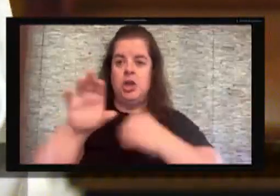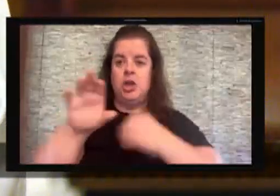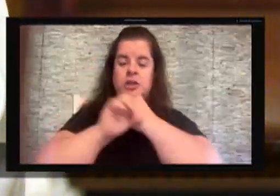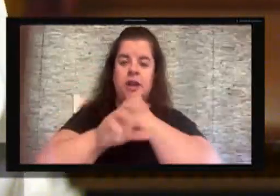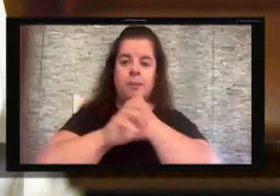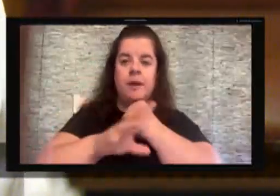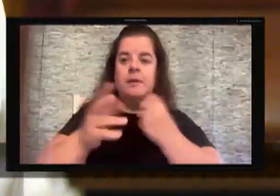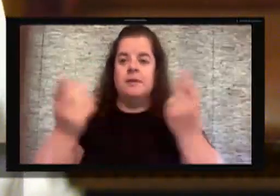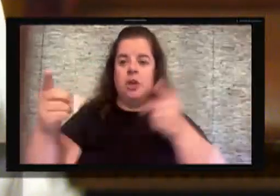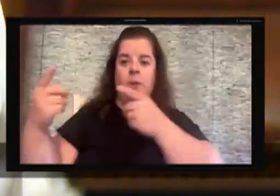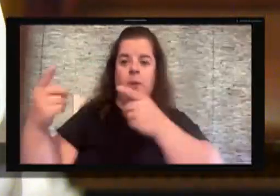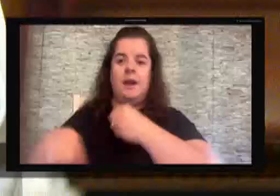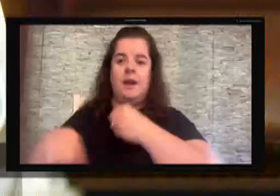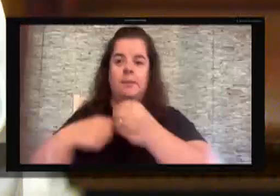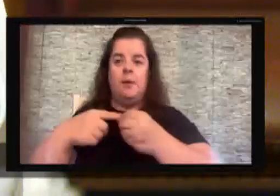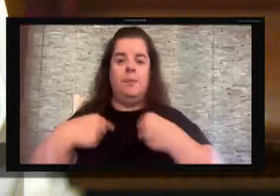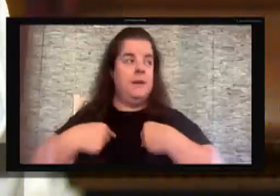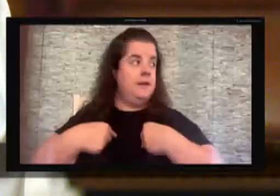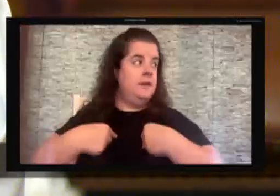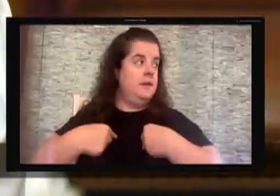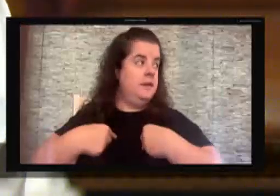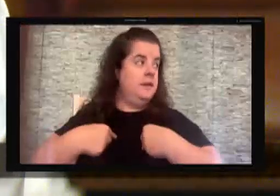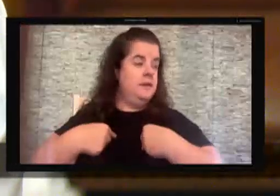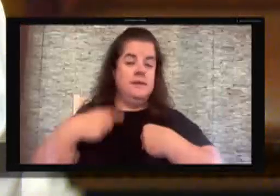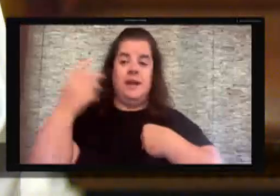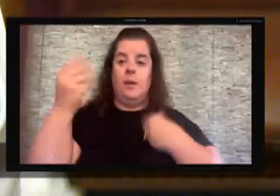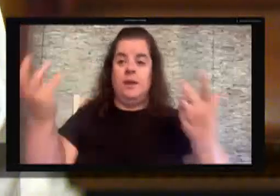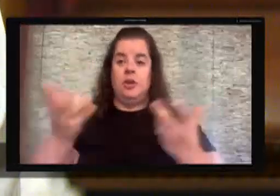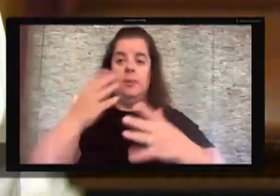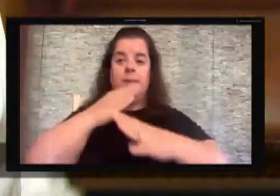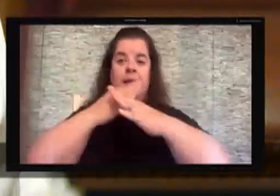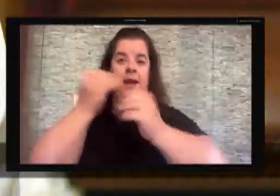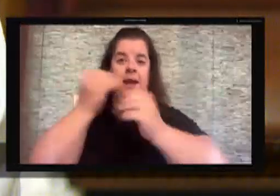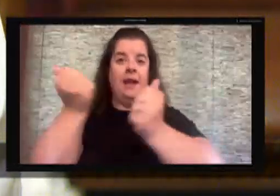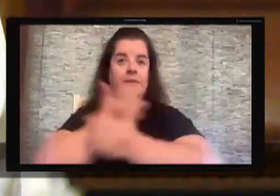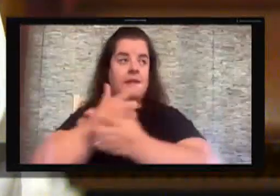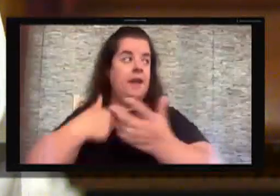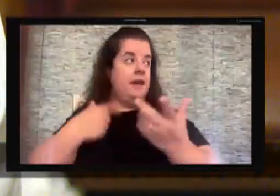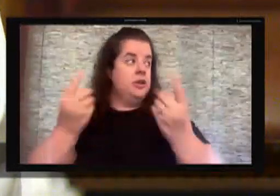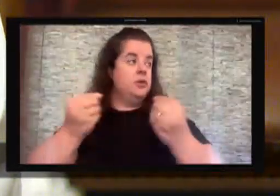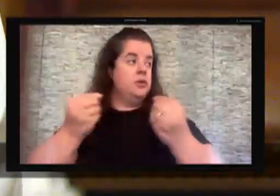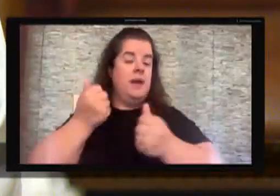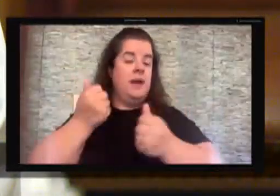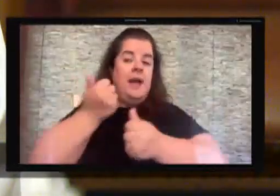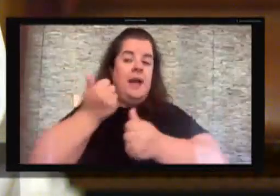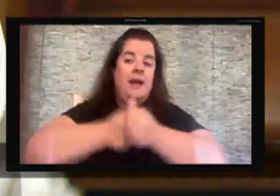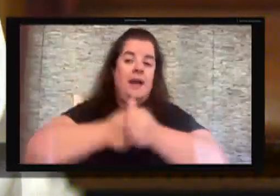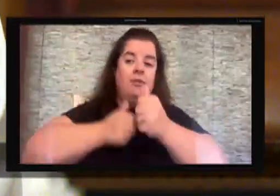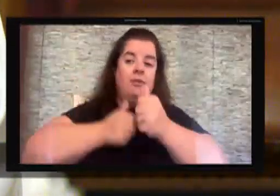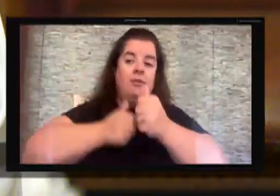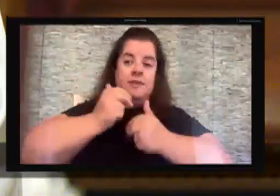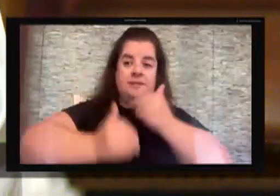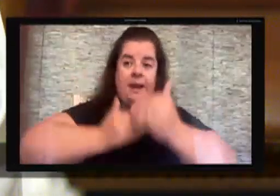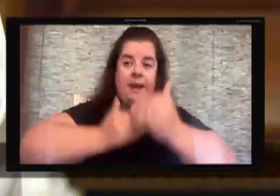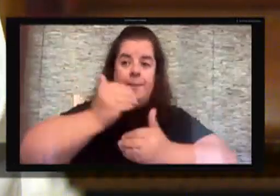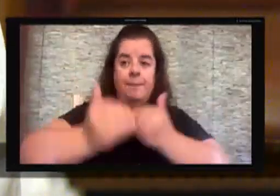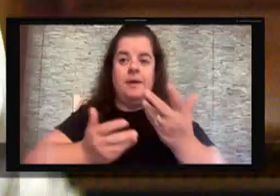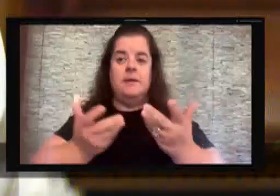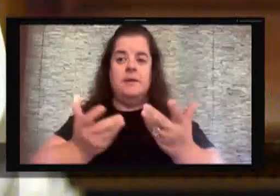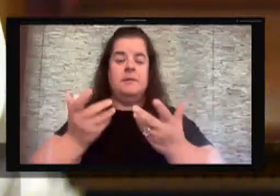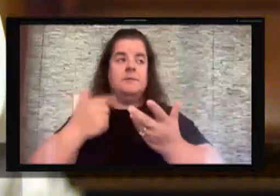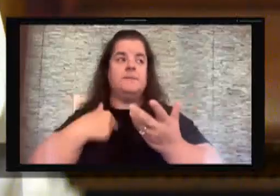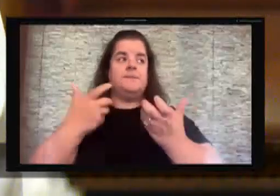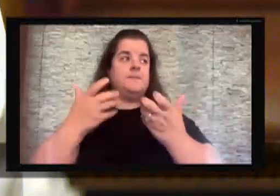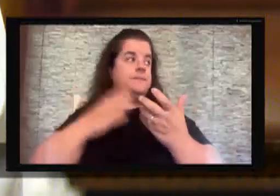me, that's out here blocking every move I make, every step I take to move forward in my life, who's trying to keep me